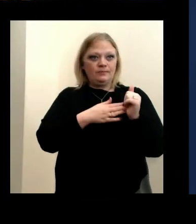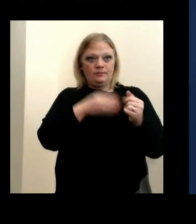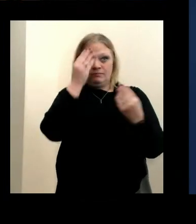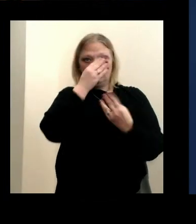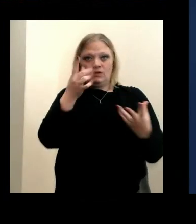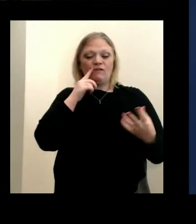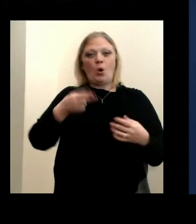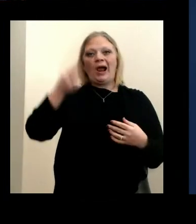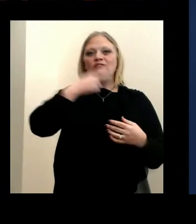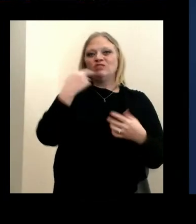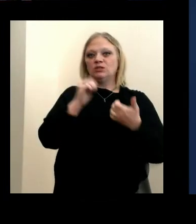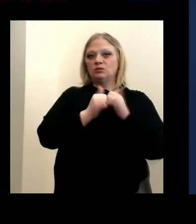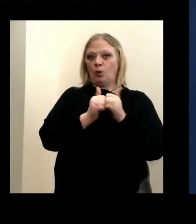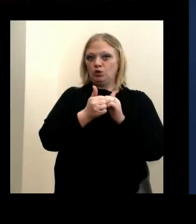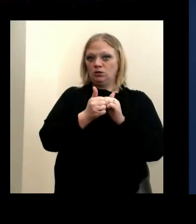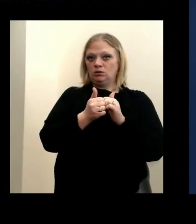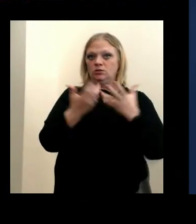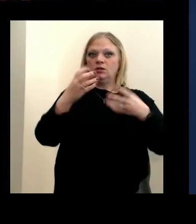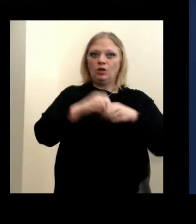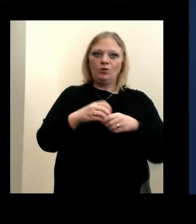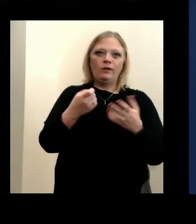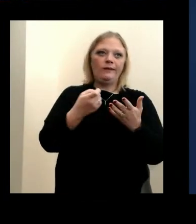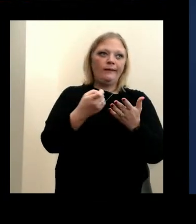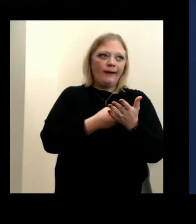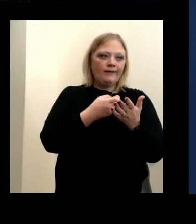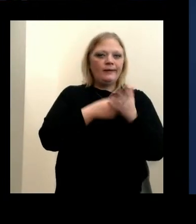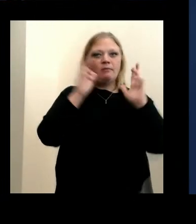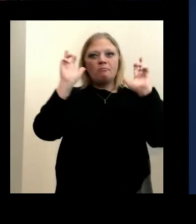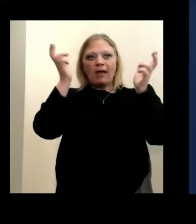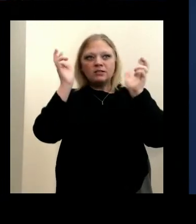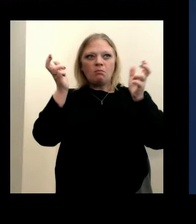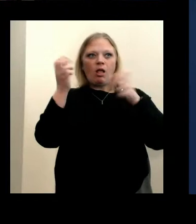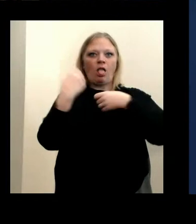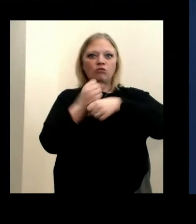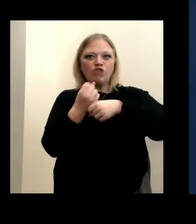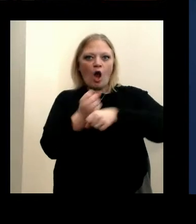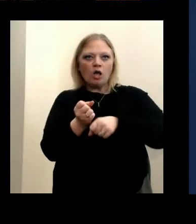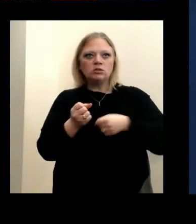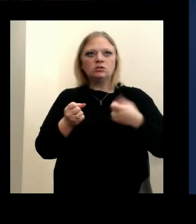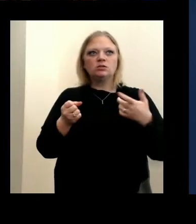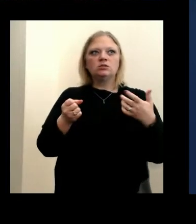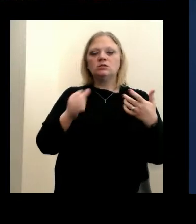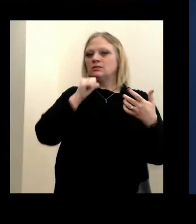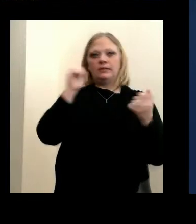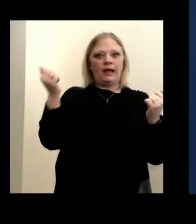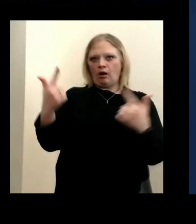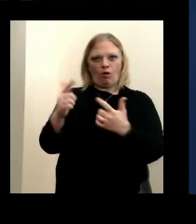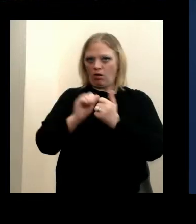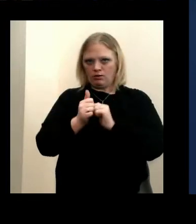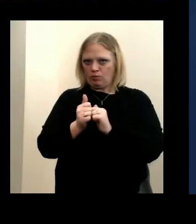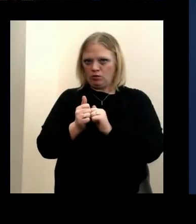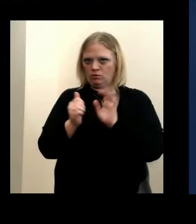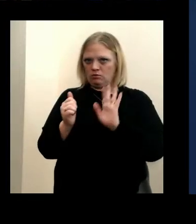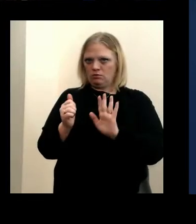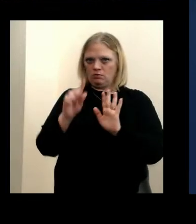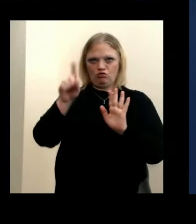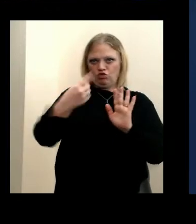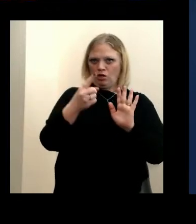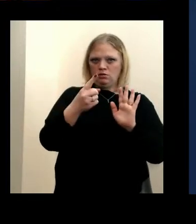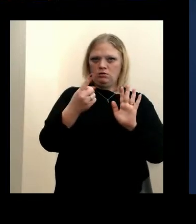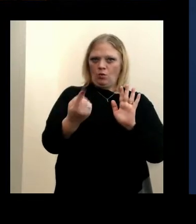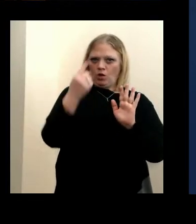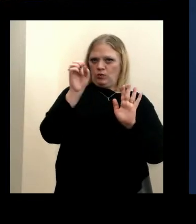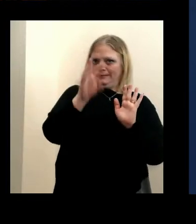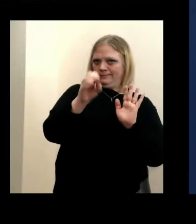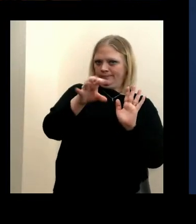sports, which also includes like hockey and basketball, lacrosse. Not all sports, we're only the ones we've identified. But